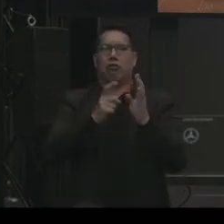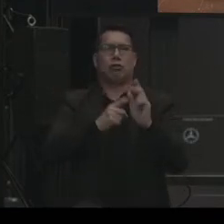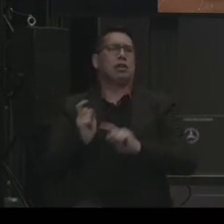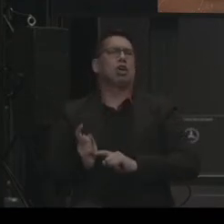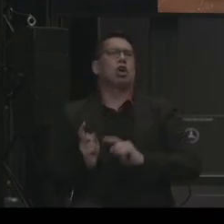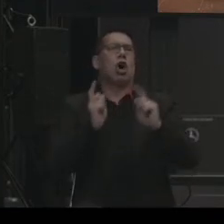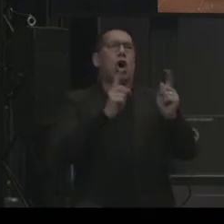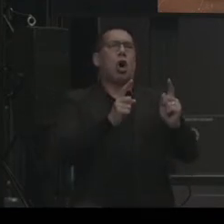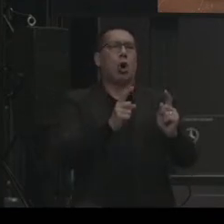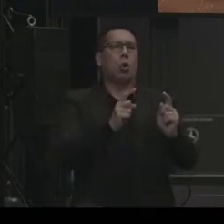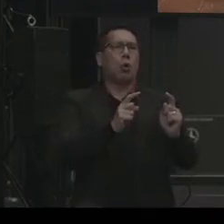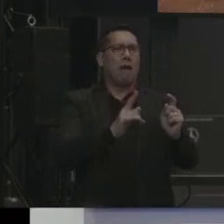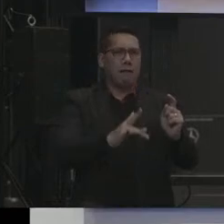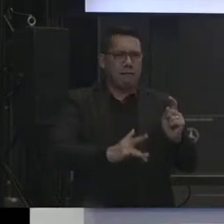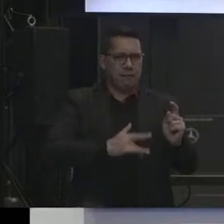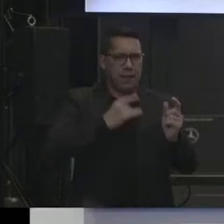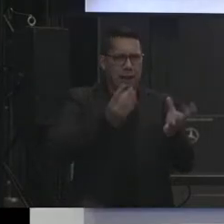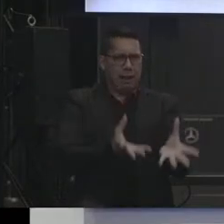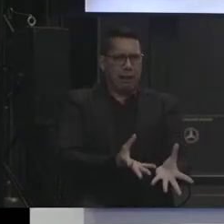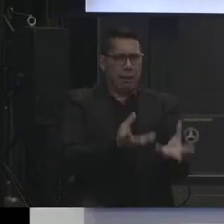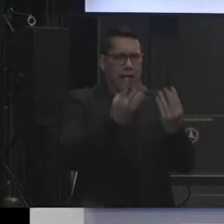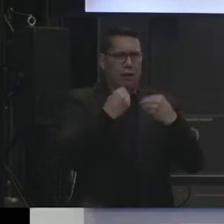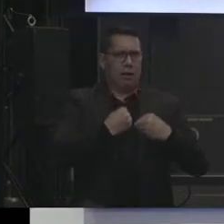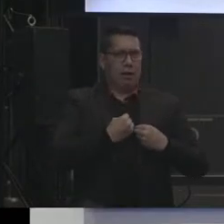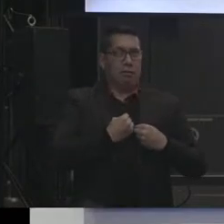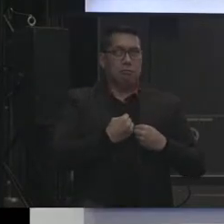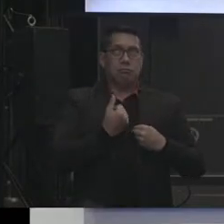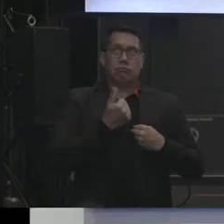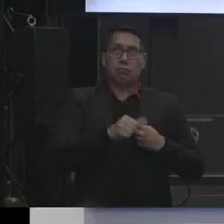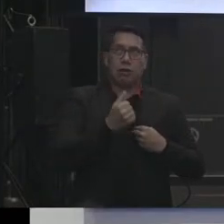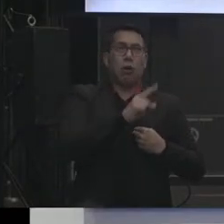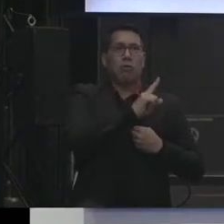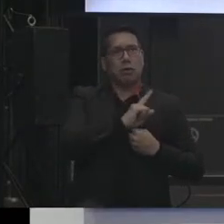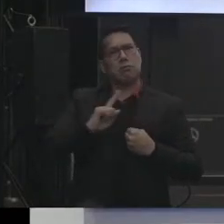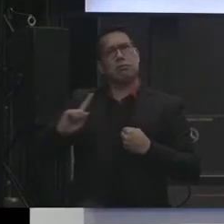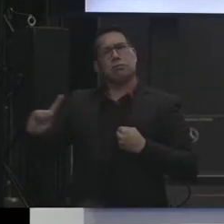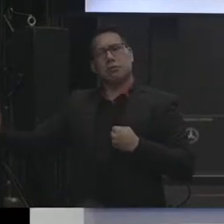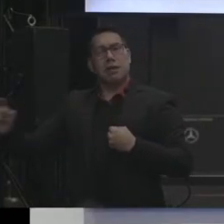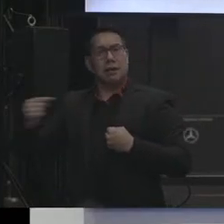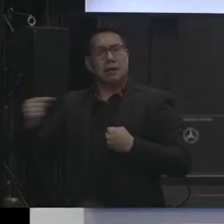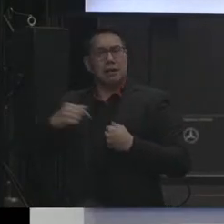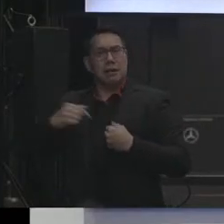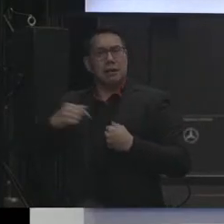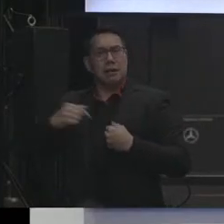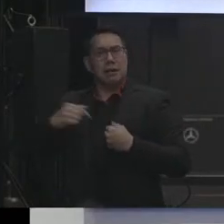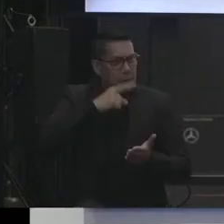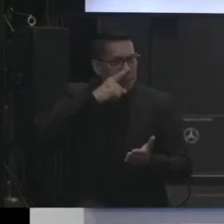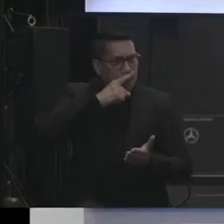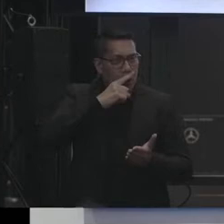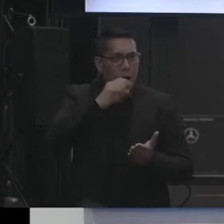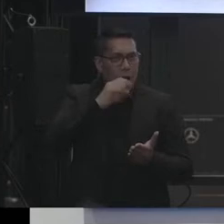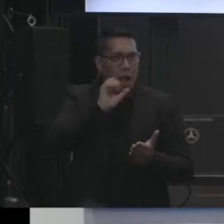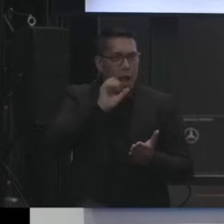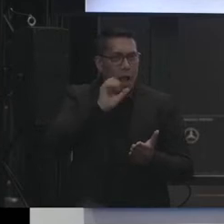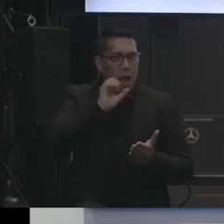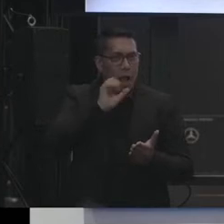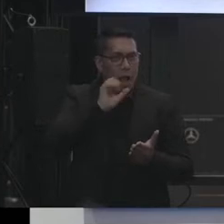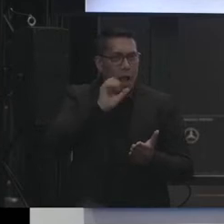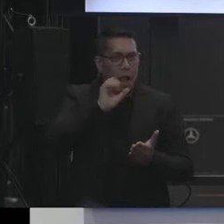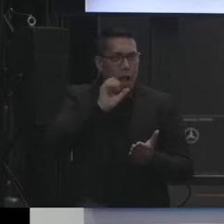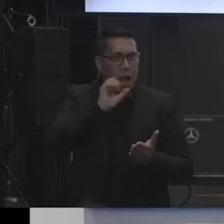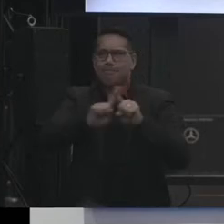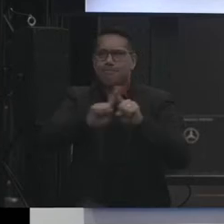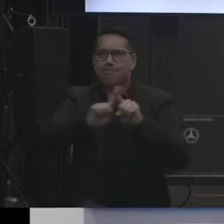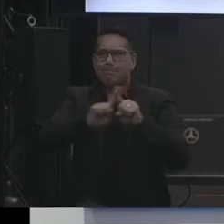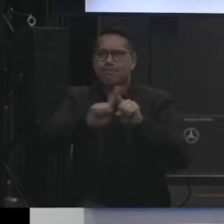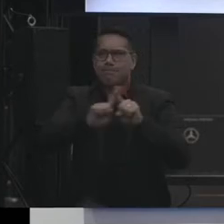feeling. And so I think, yeah, I mean, people are experiencing it in their own way, but I think it